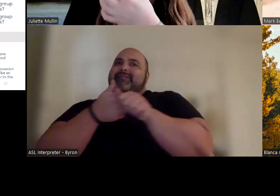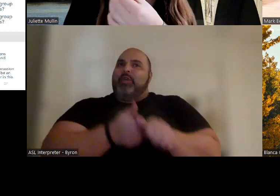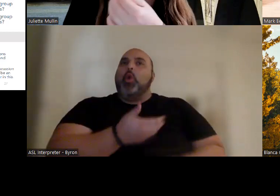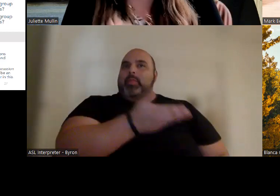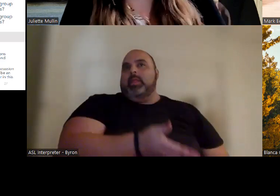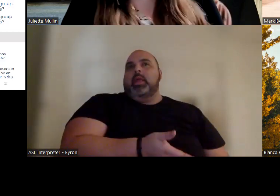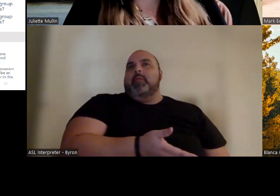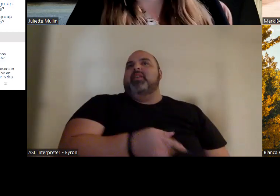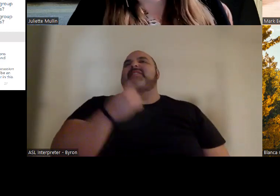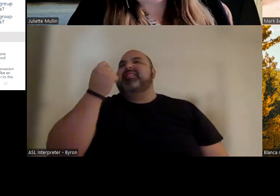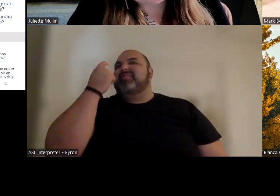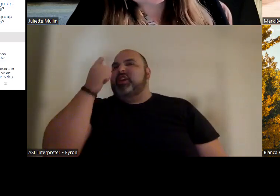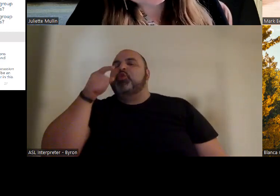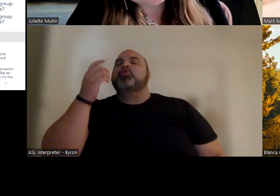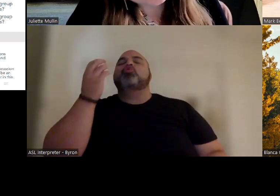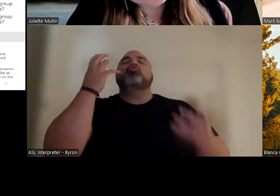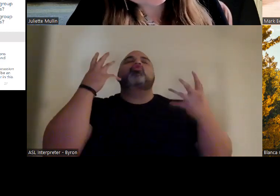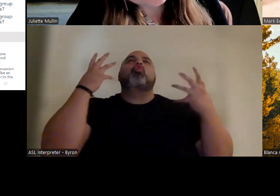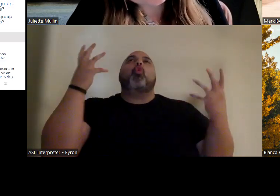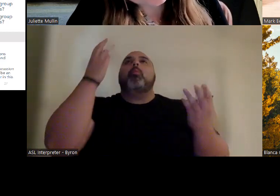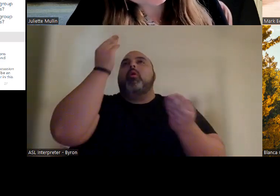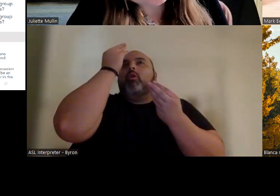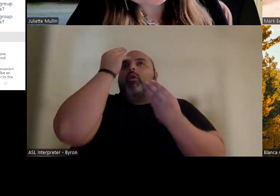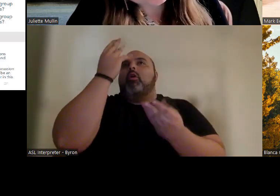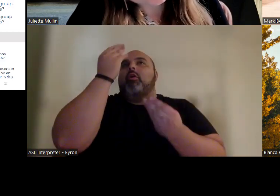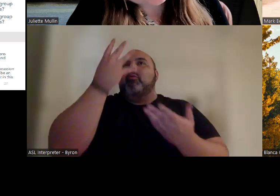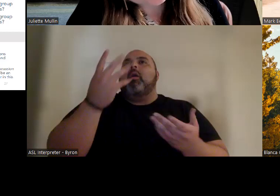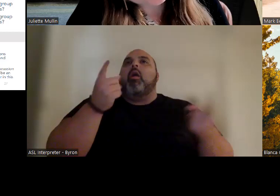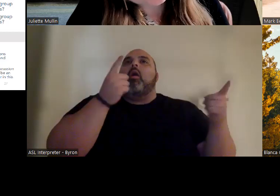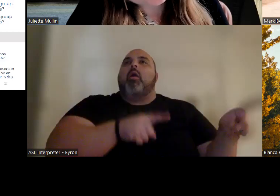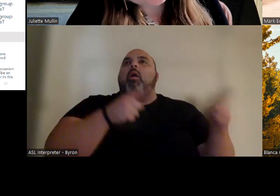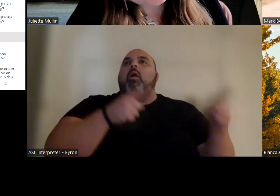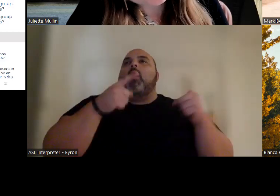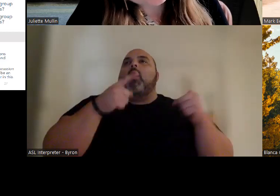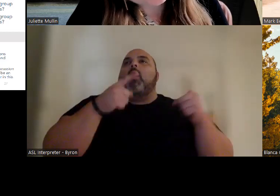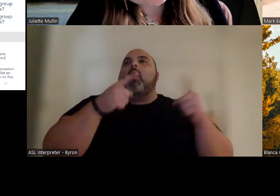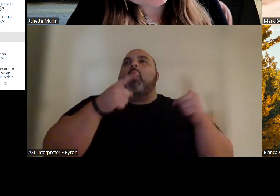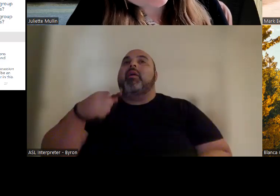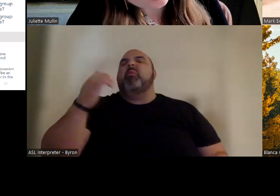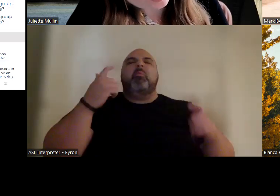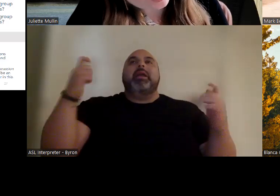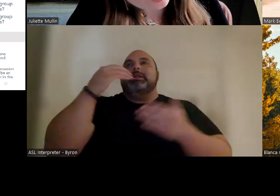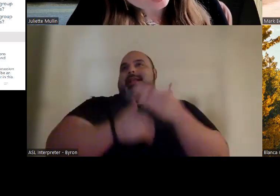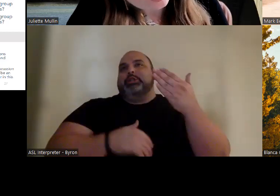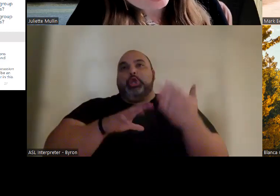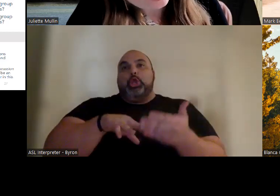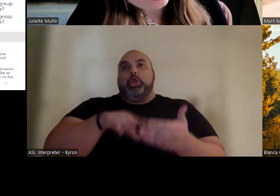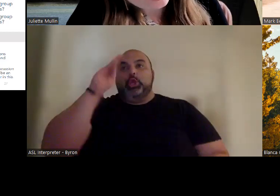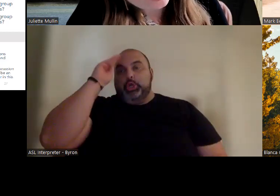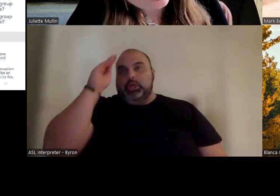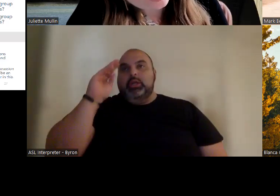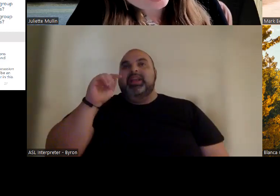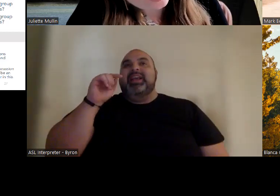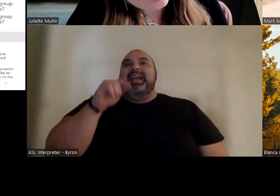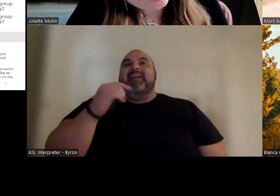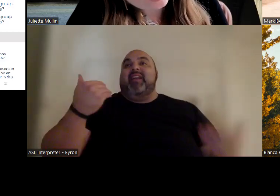because there was so much information happening. And this is one of the lessons biggest lessons learned is just having that clarity